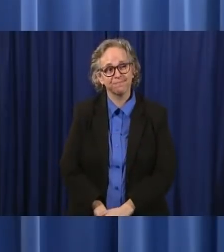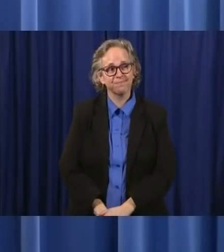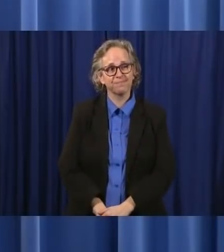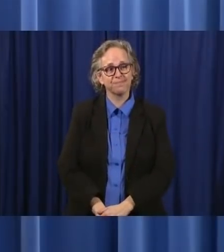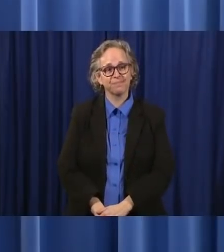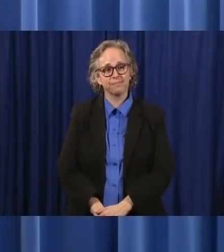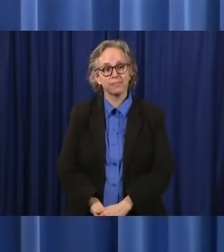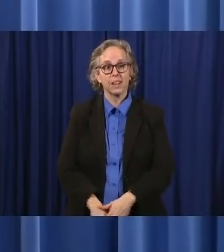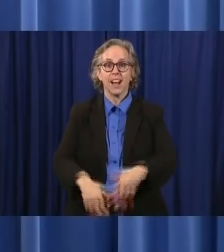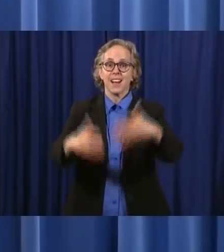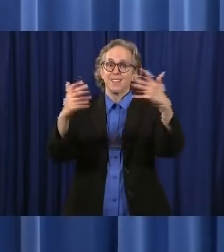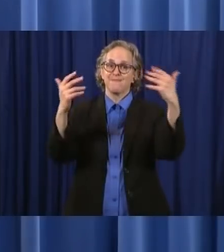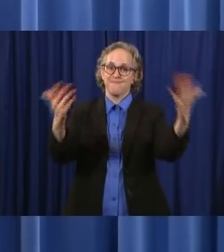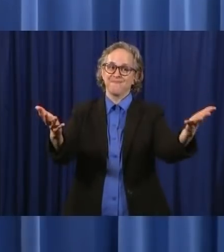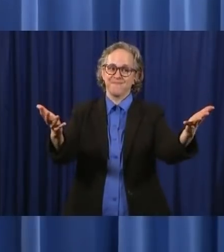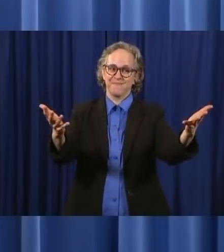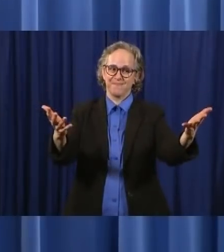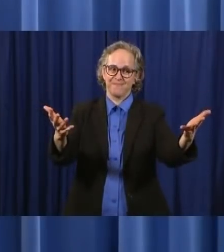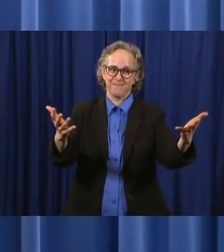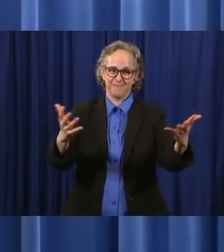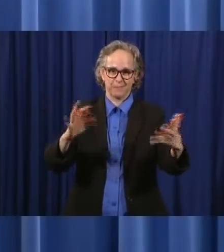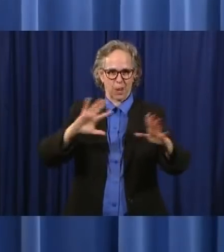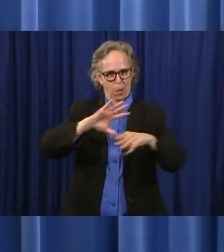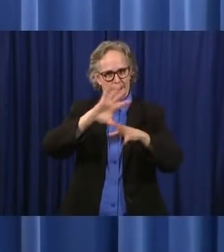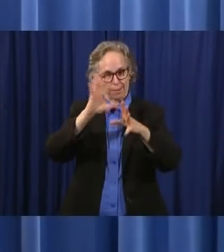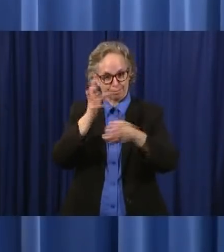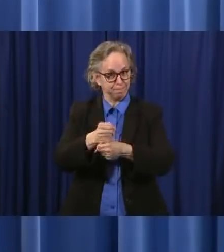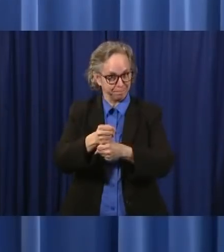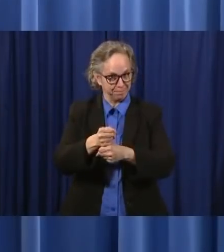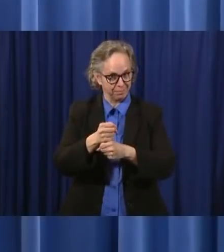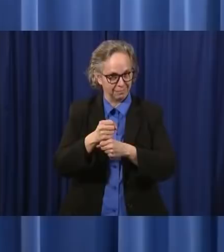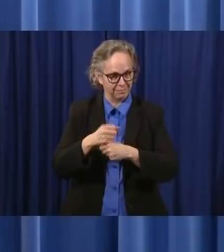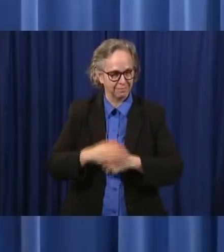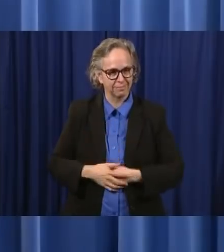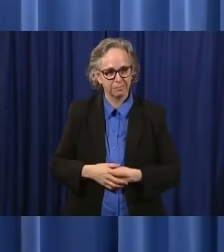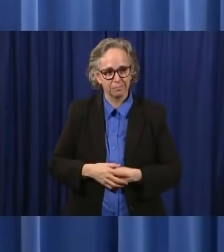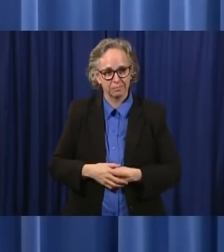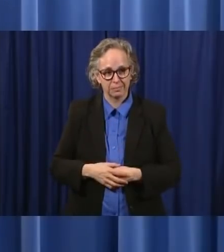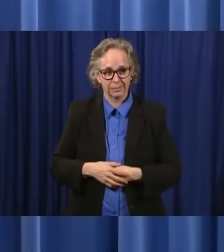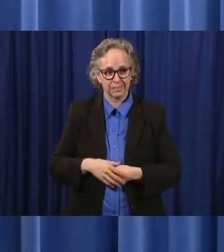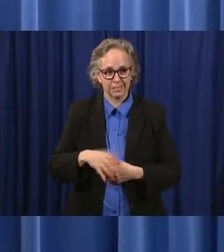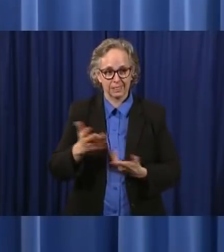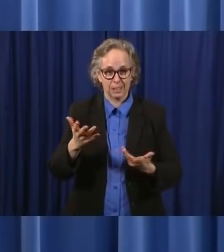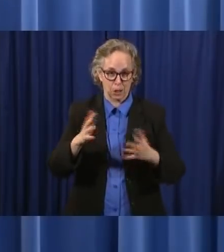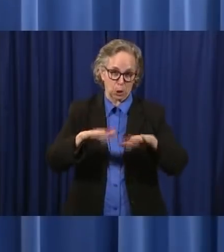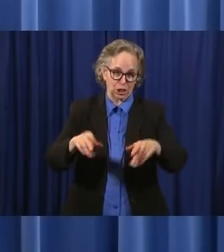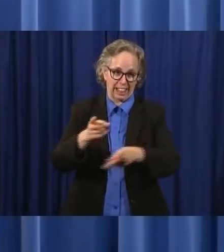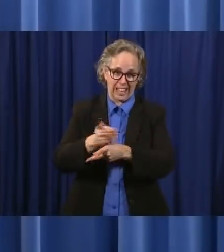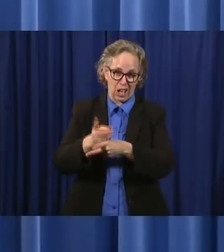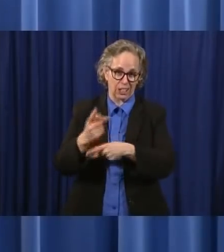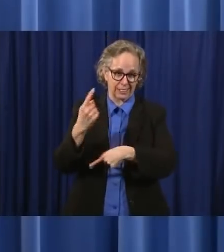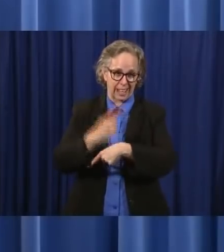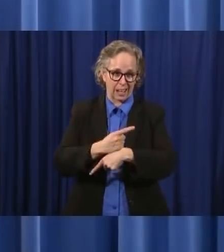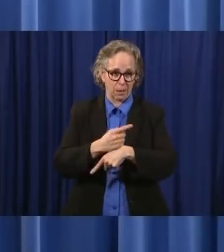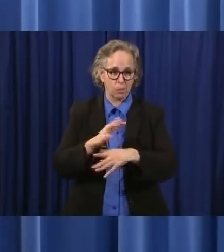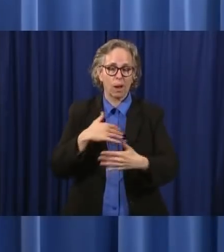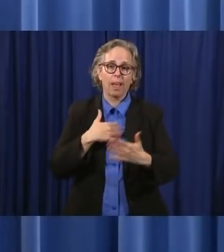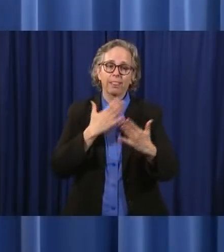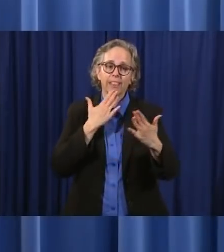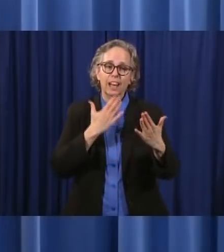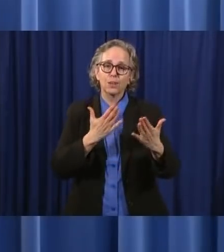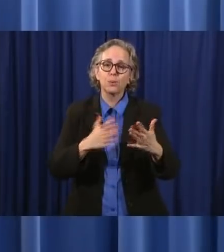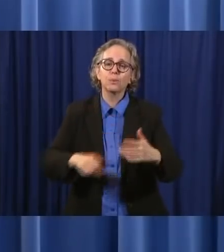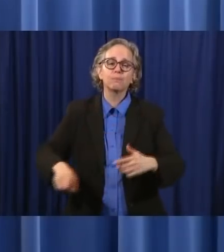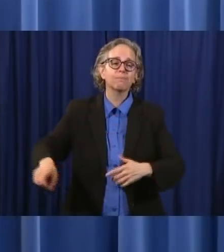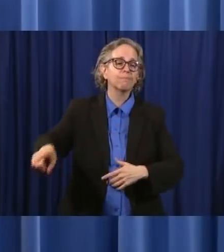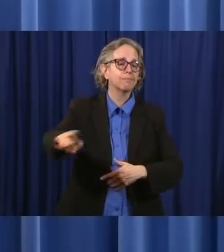Well, let me conclude, since we talked about child care today. Thank all the child care folks who work